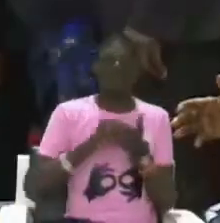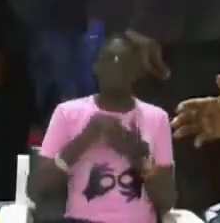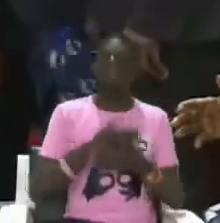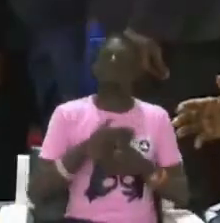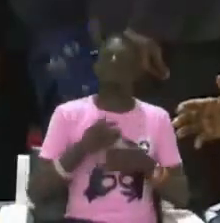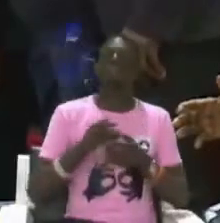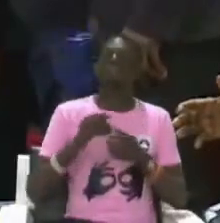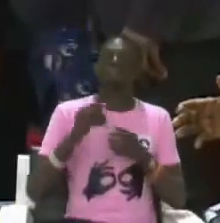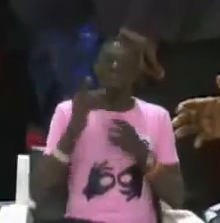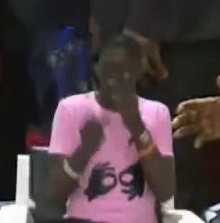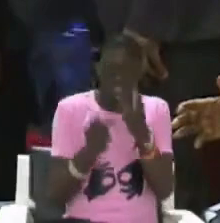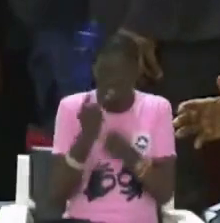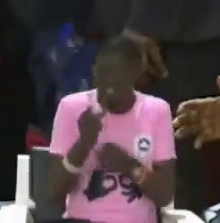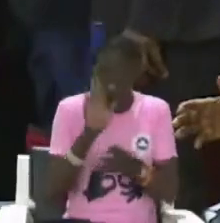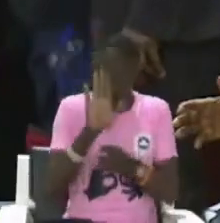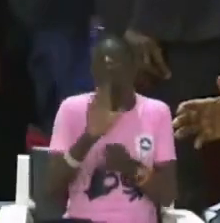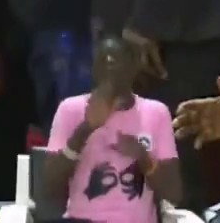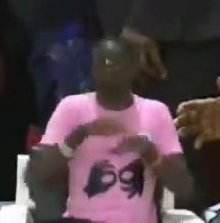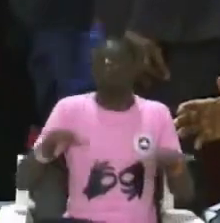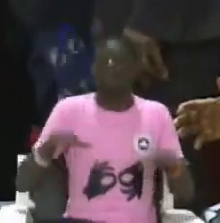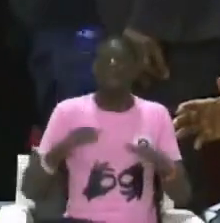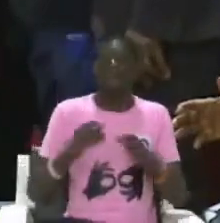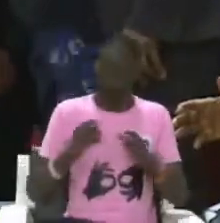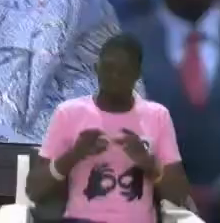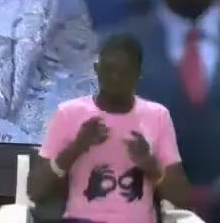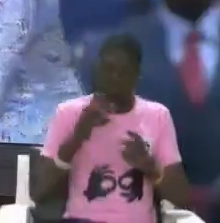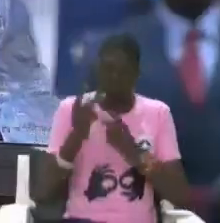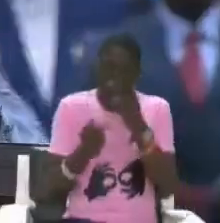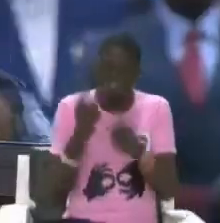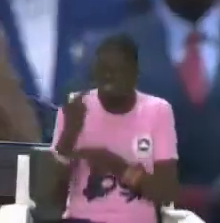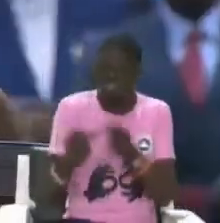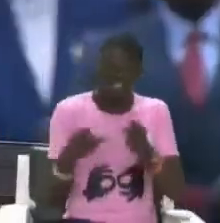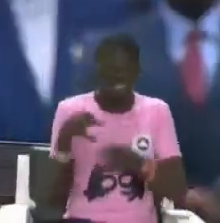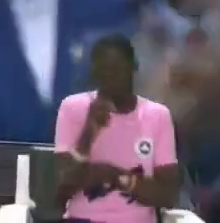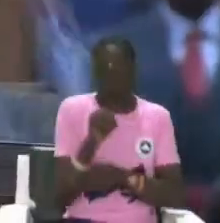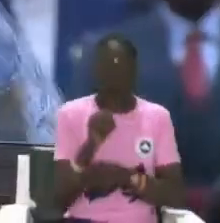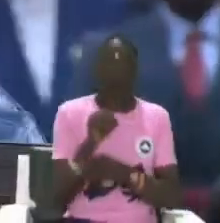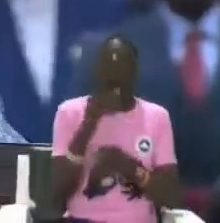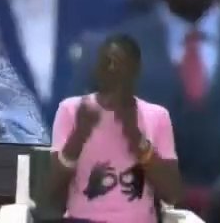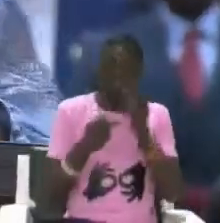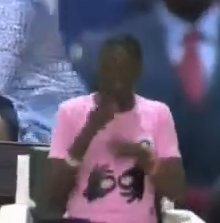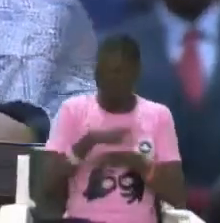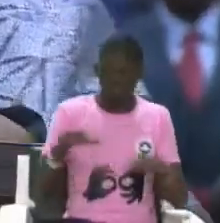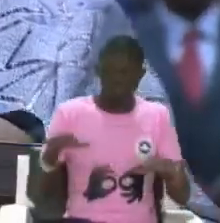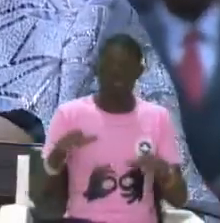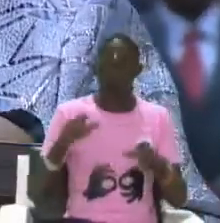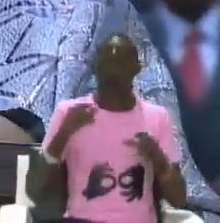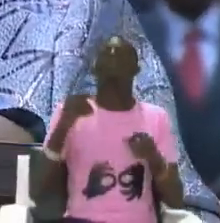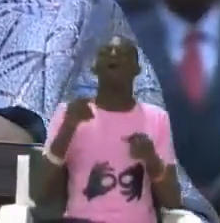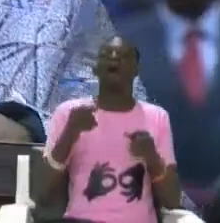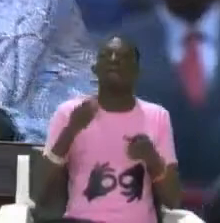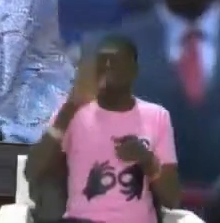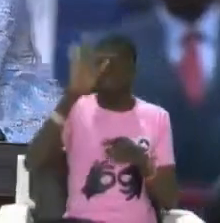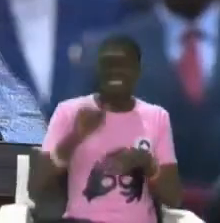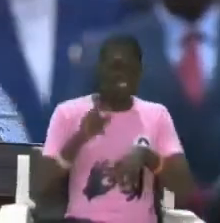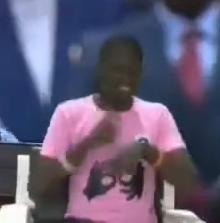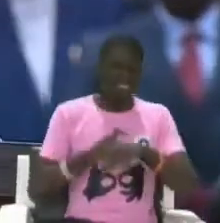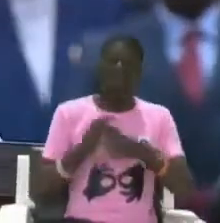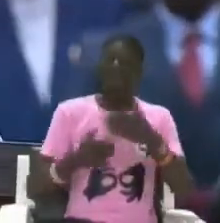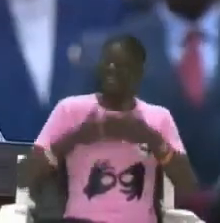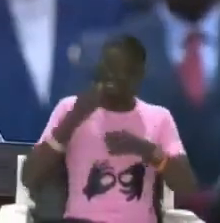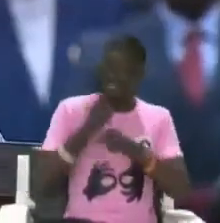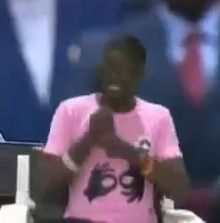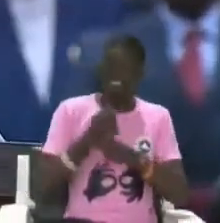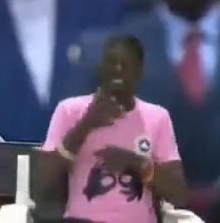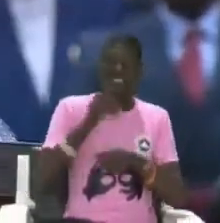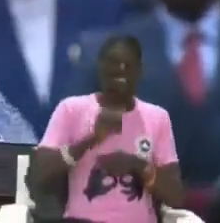your children tonight. Visit your children tonight. That, Lord, if you tarry your coming by this time next year, they will come with